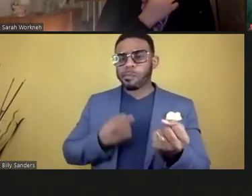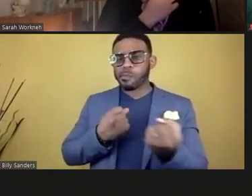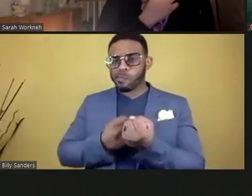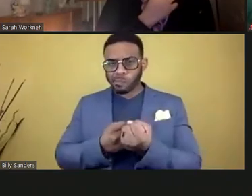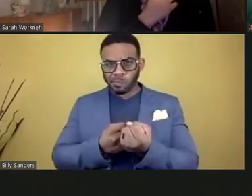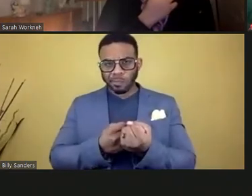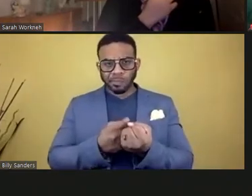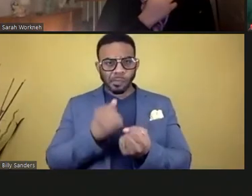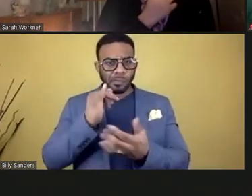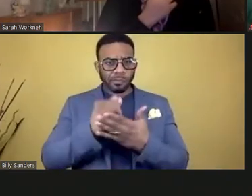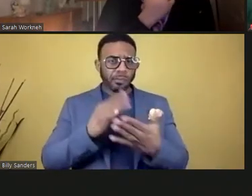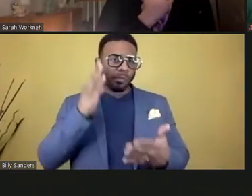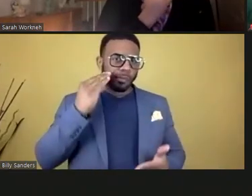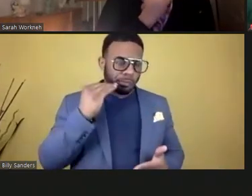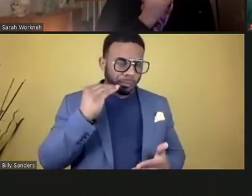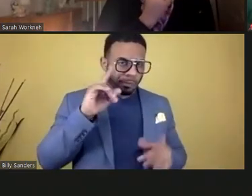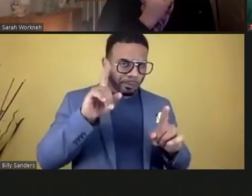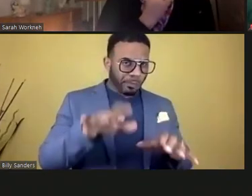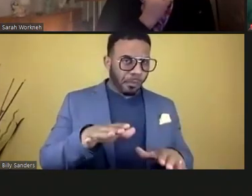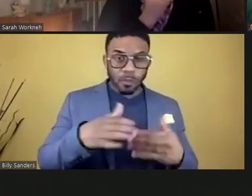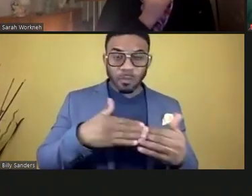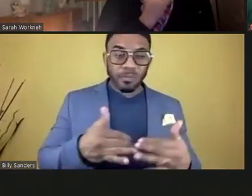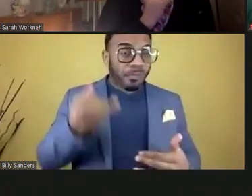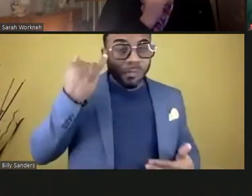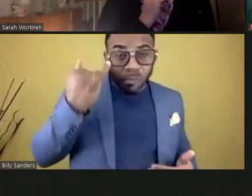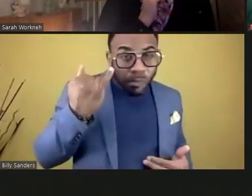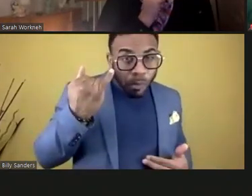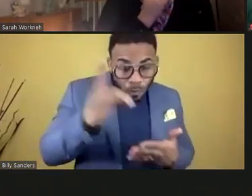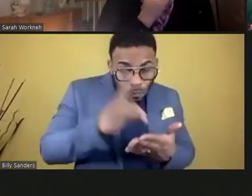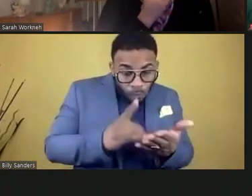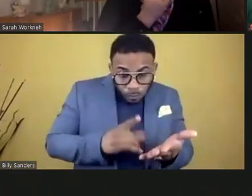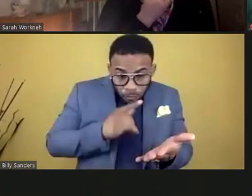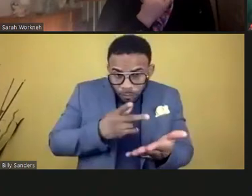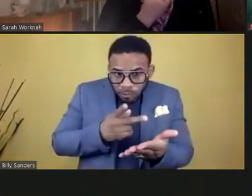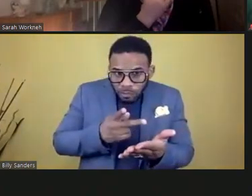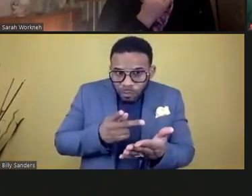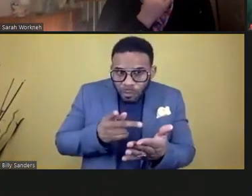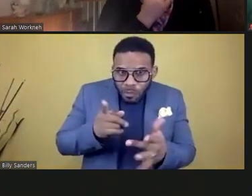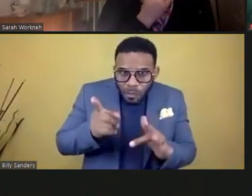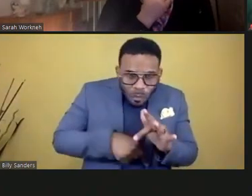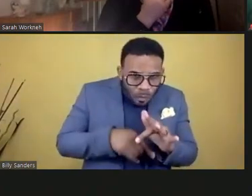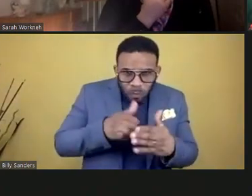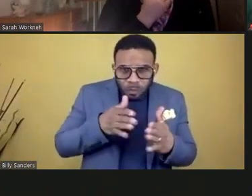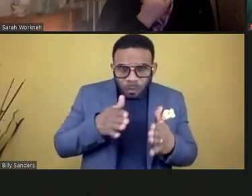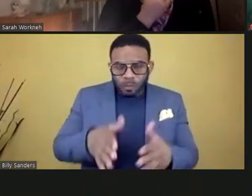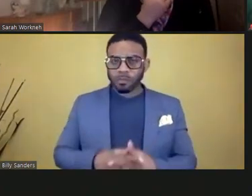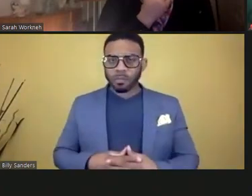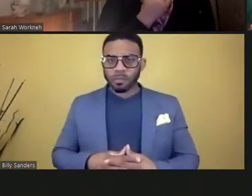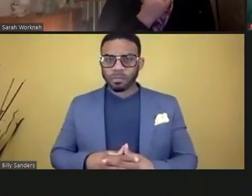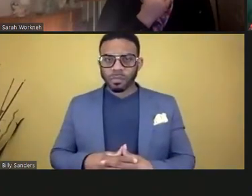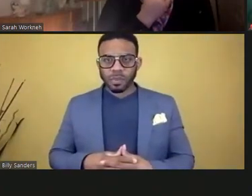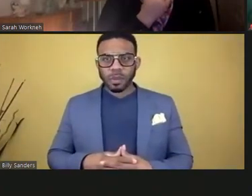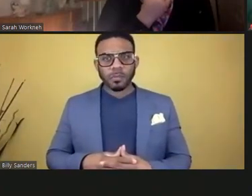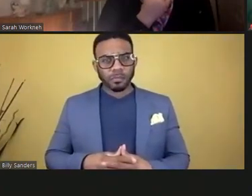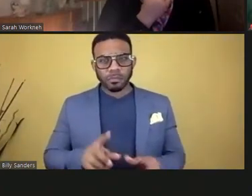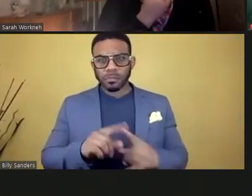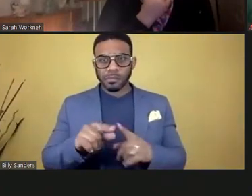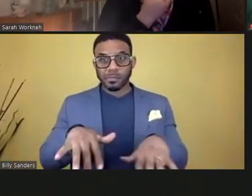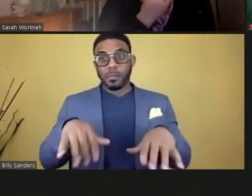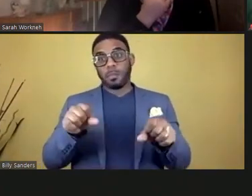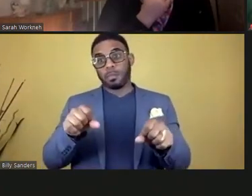artist's experiment, even if the design is flawed in some way, as the